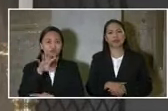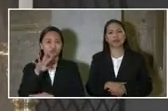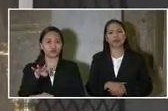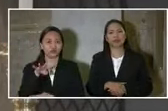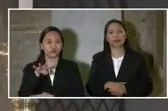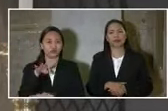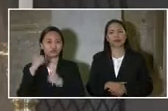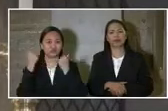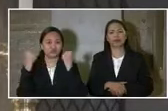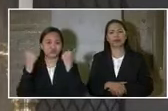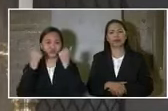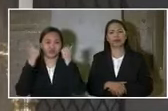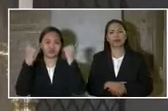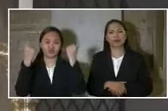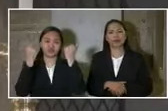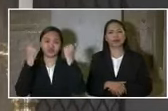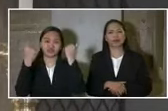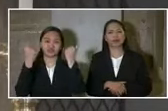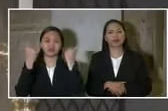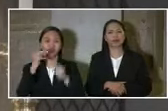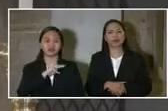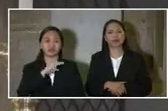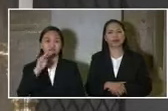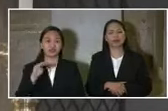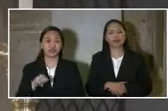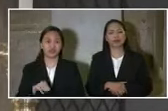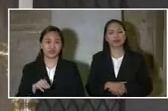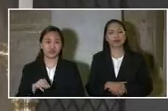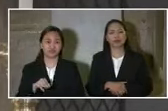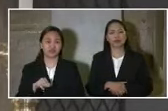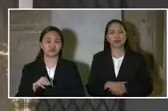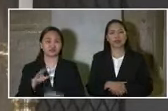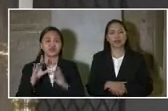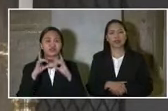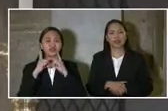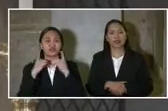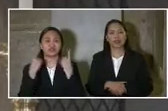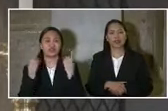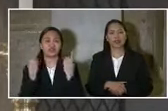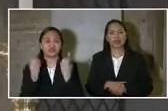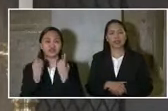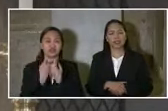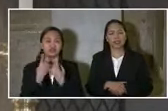444th anniversary of Manila as a diocese.